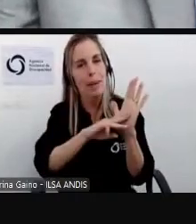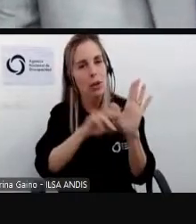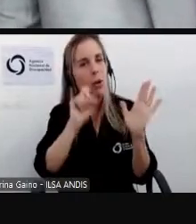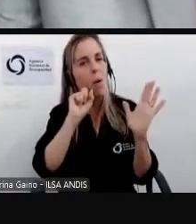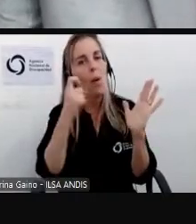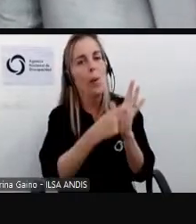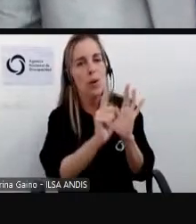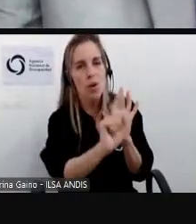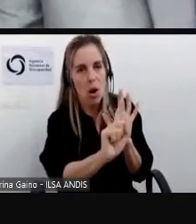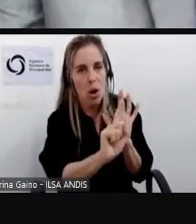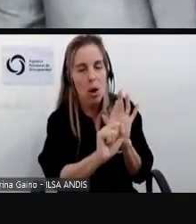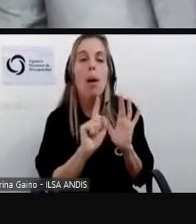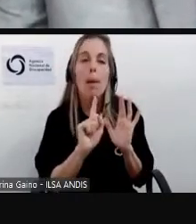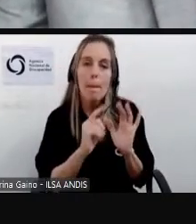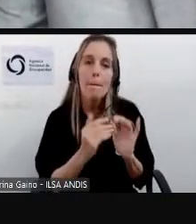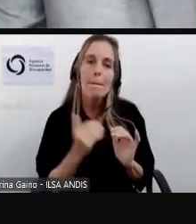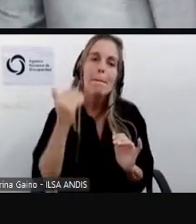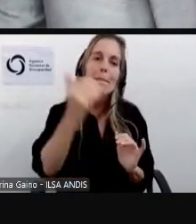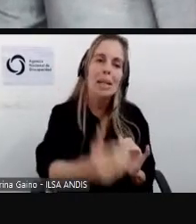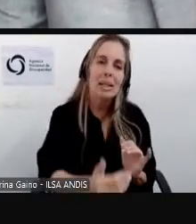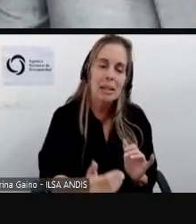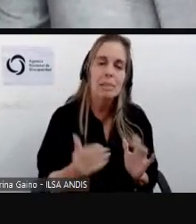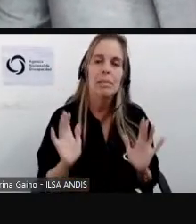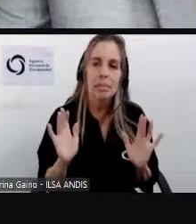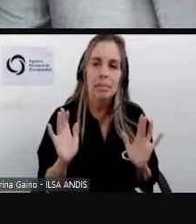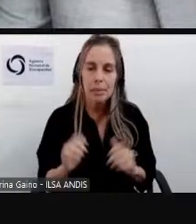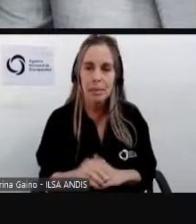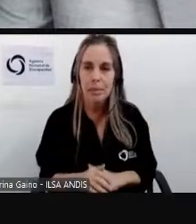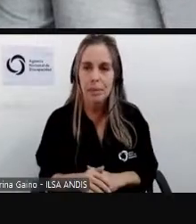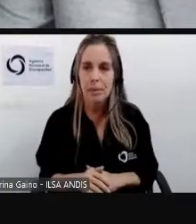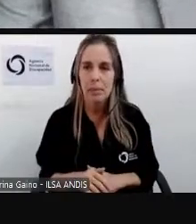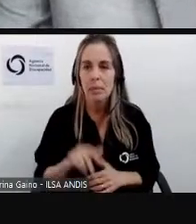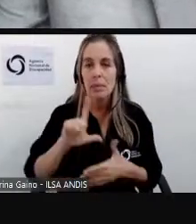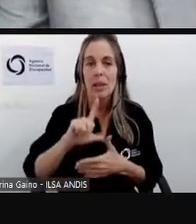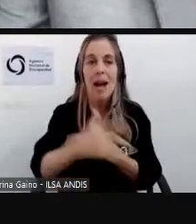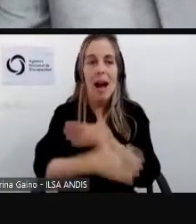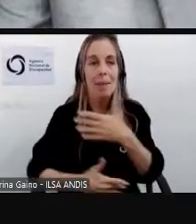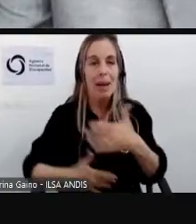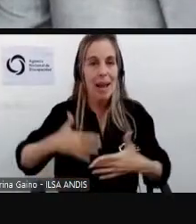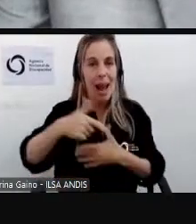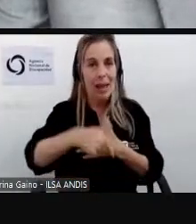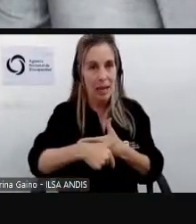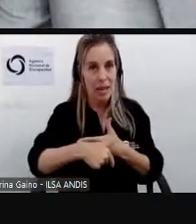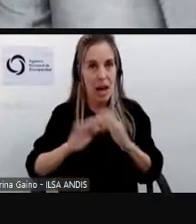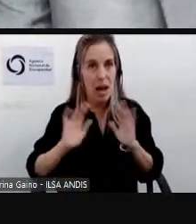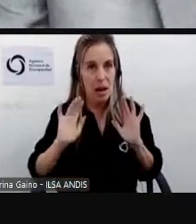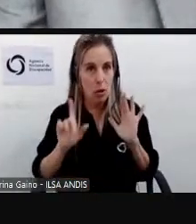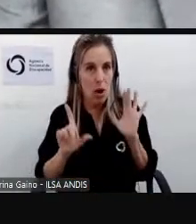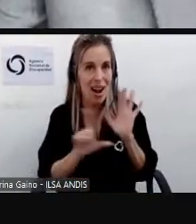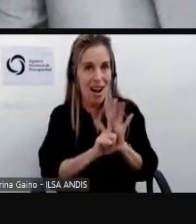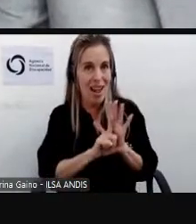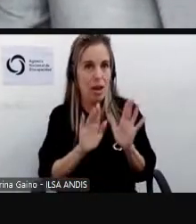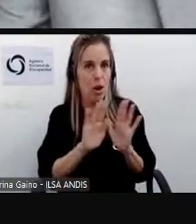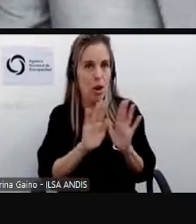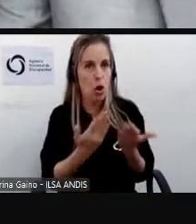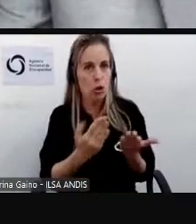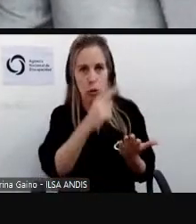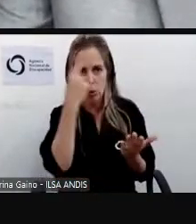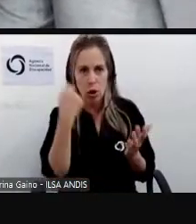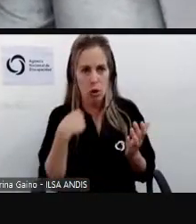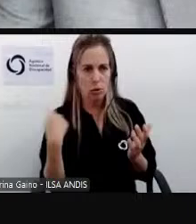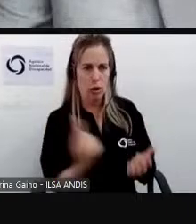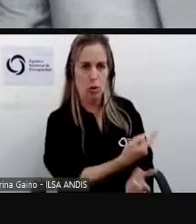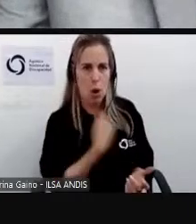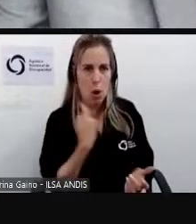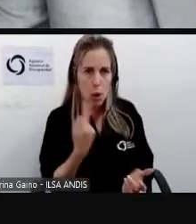to violating, or whether these should go beyond. And at least in Latin America, under our constitutional frameworks,